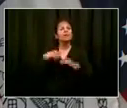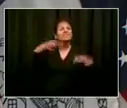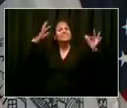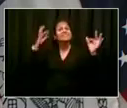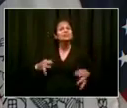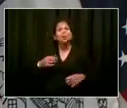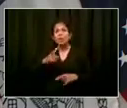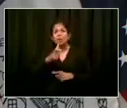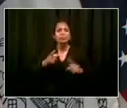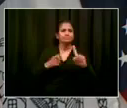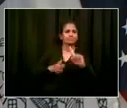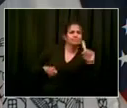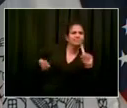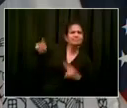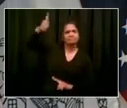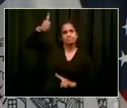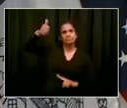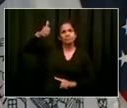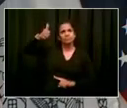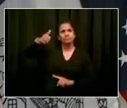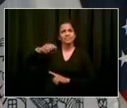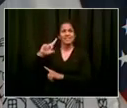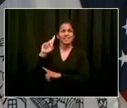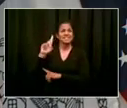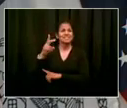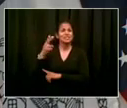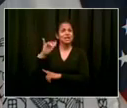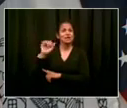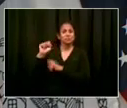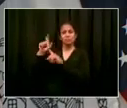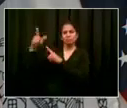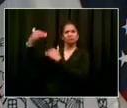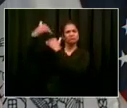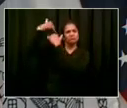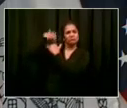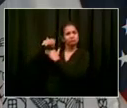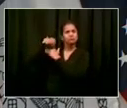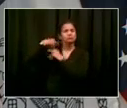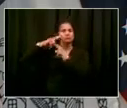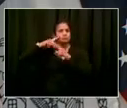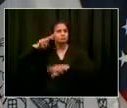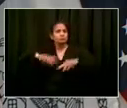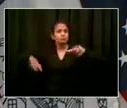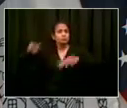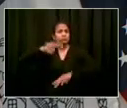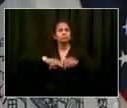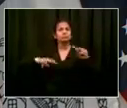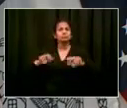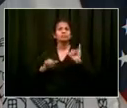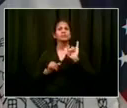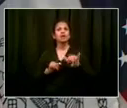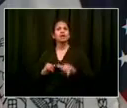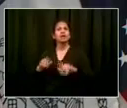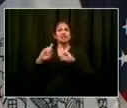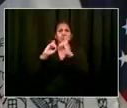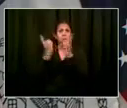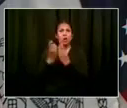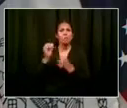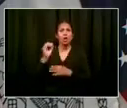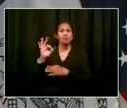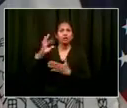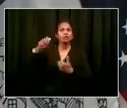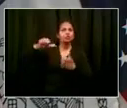in shelter declined substantially. So there was a lot more space in our traditional shelters. And we have different kinds, congregate